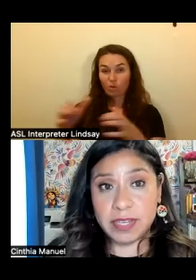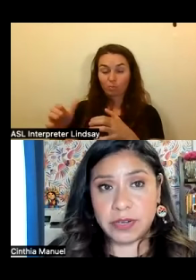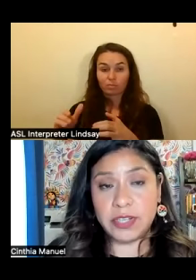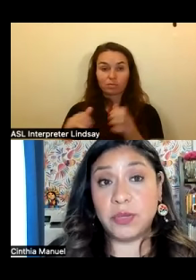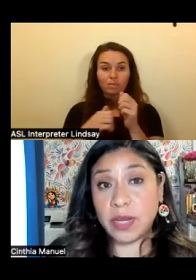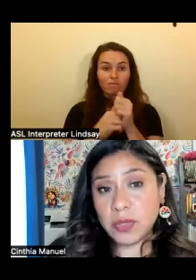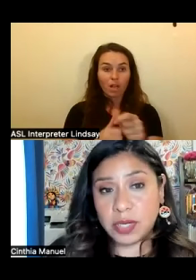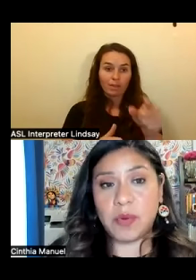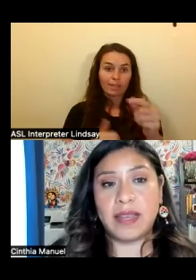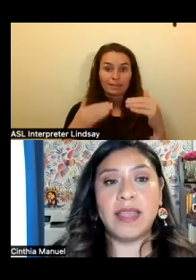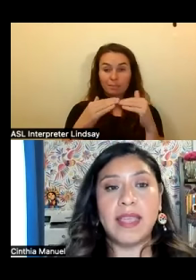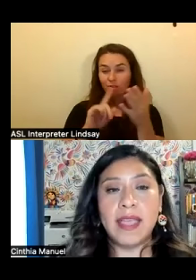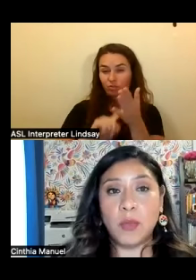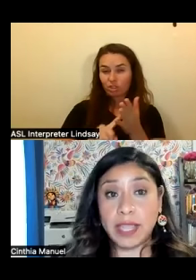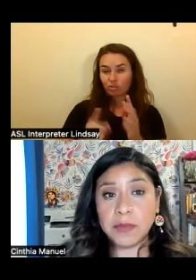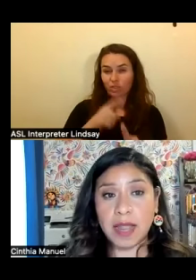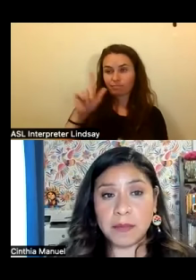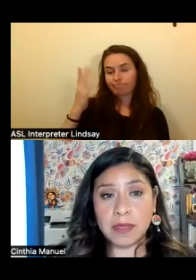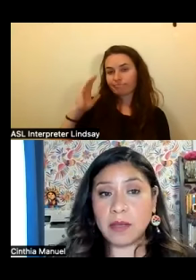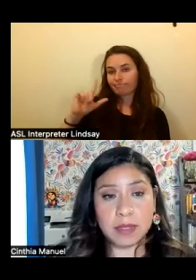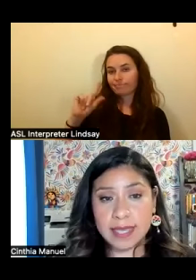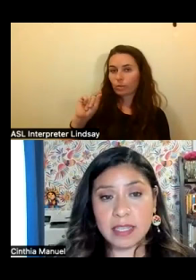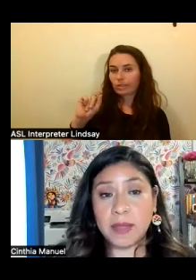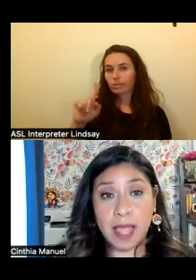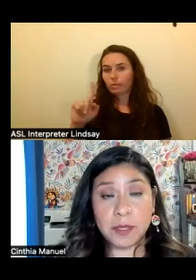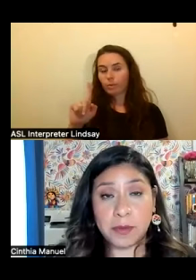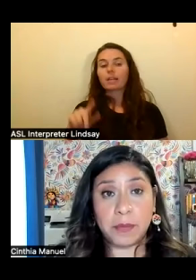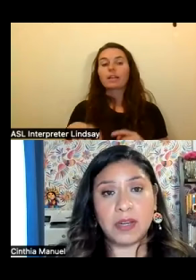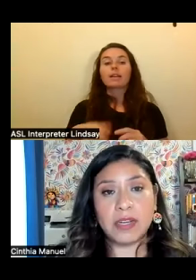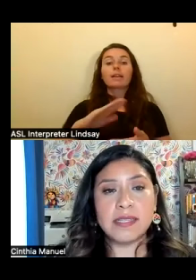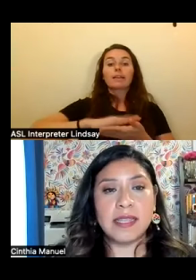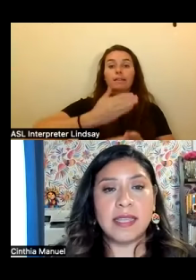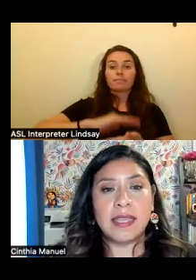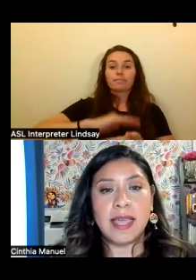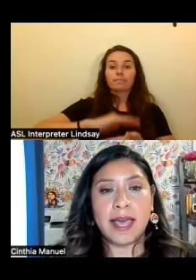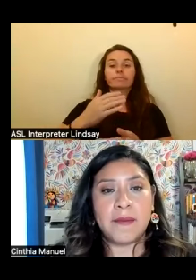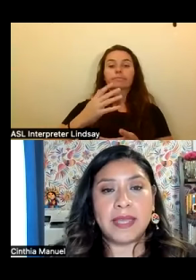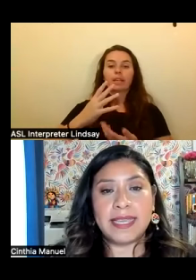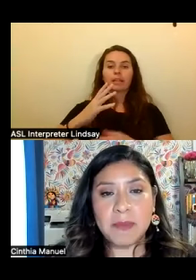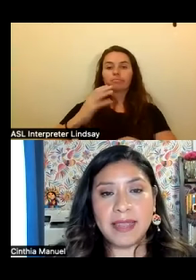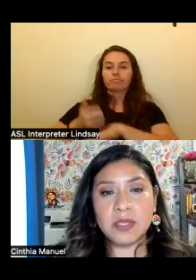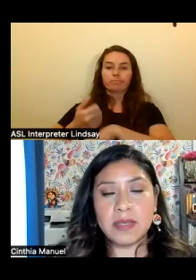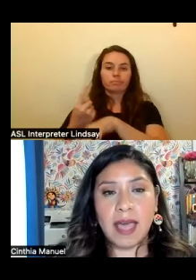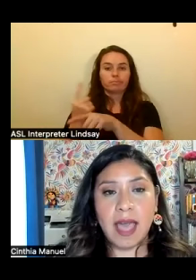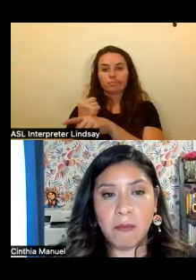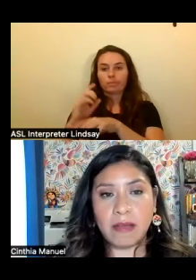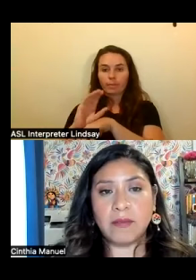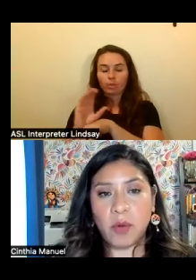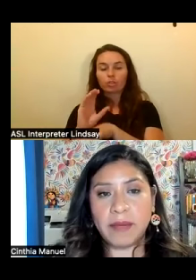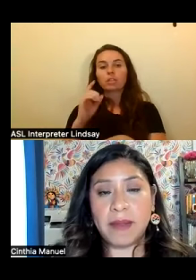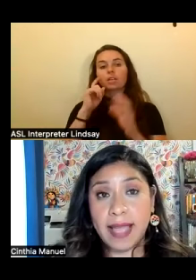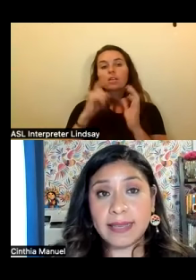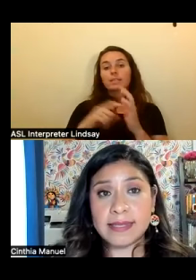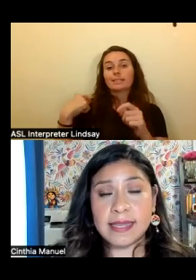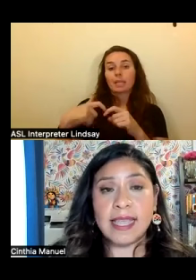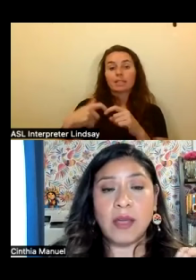Pew Research in 2021, when it came to desktop and laptop computers, Hispanics among